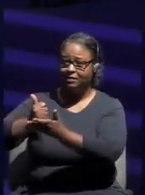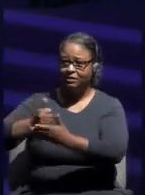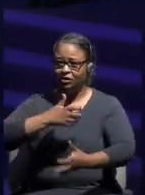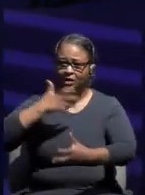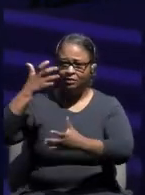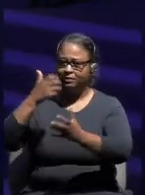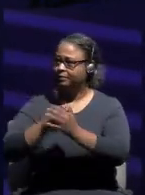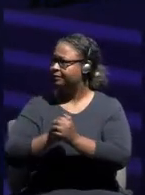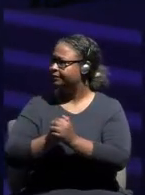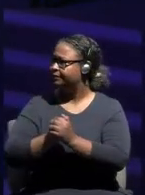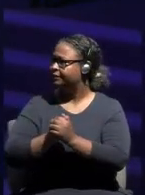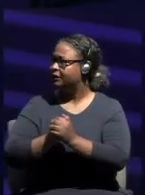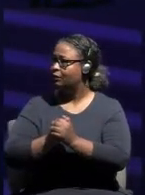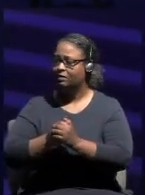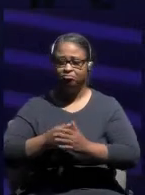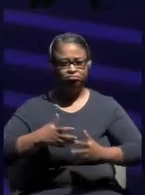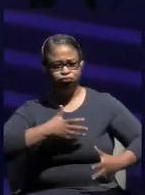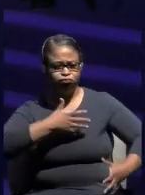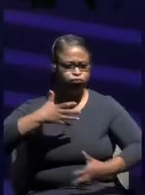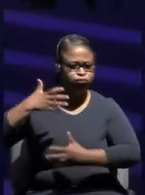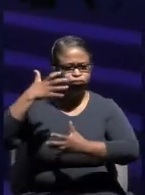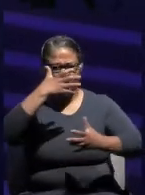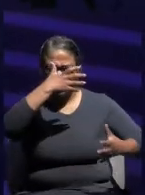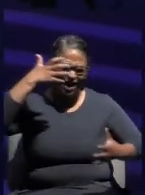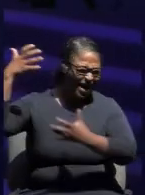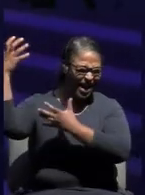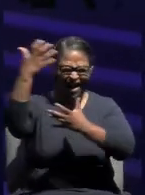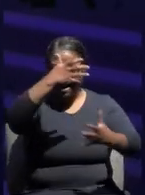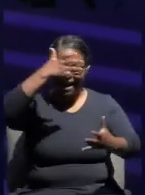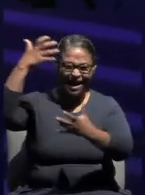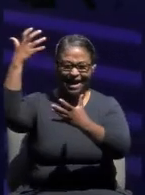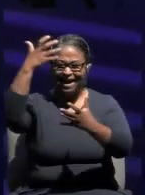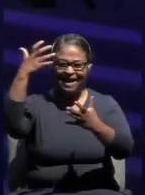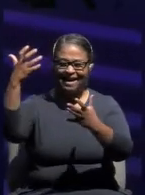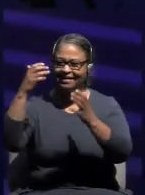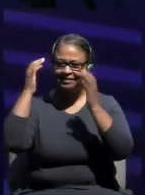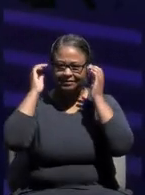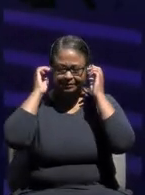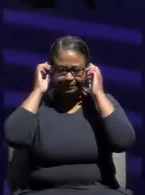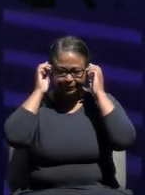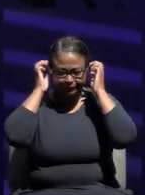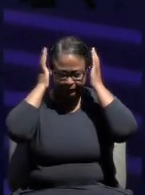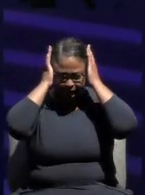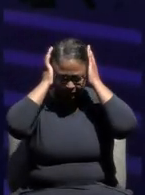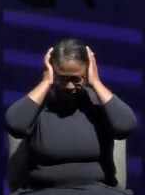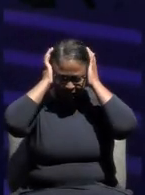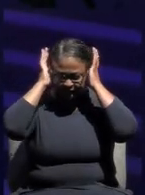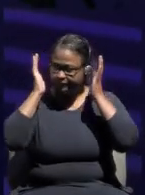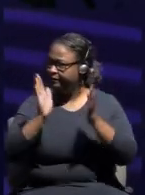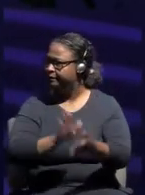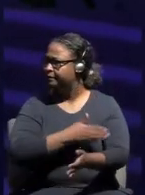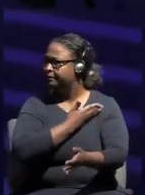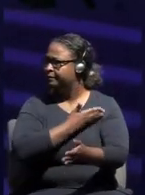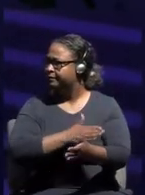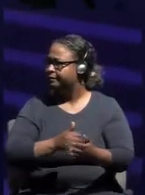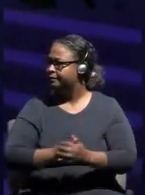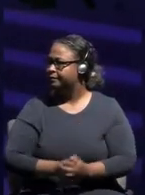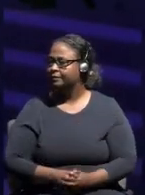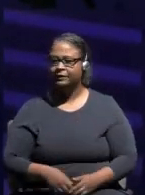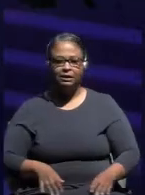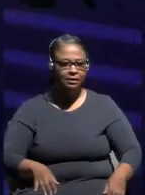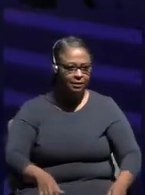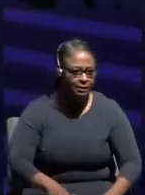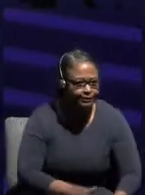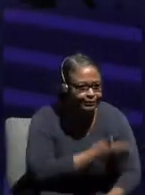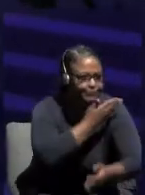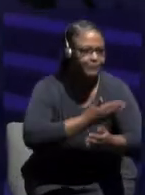unto the Lord with a loud voice. Somebody shout unto the Lord with a loud voice. Here we go.